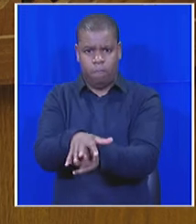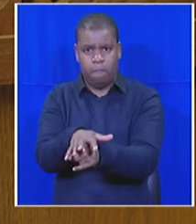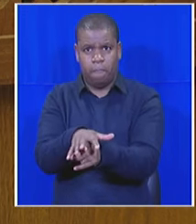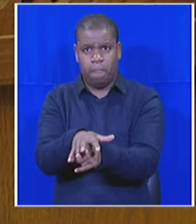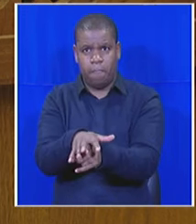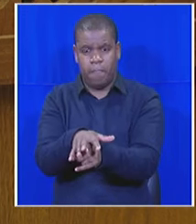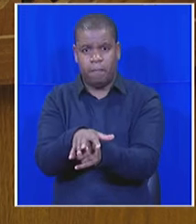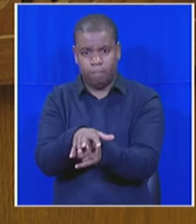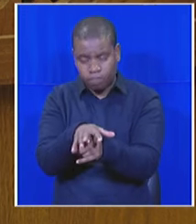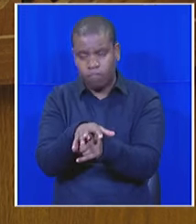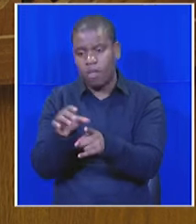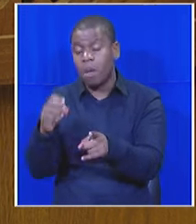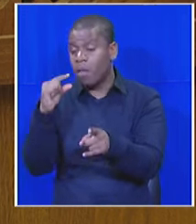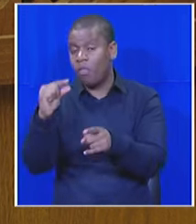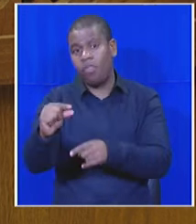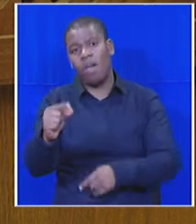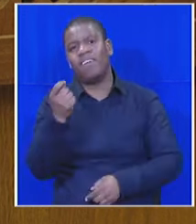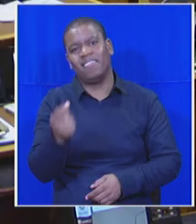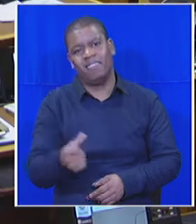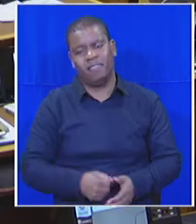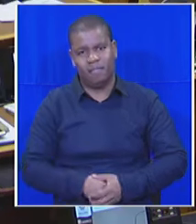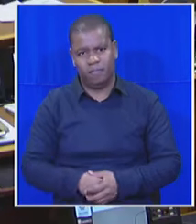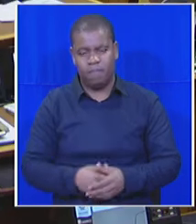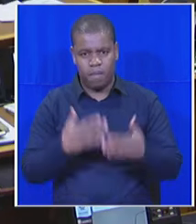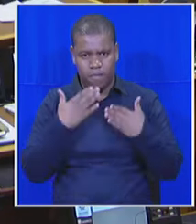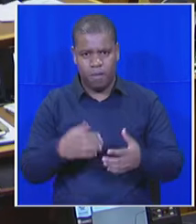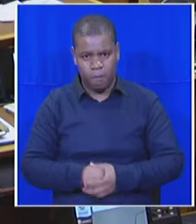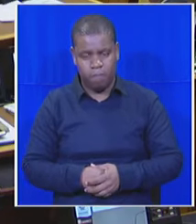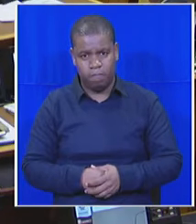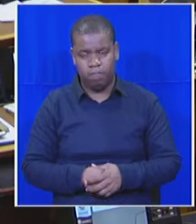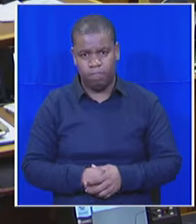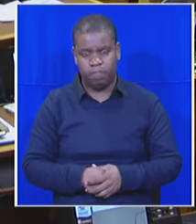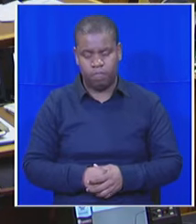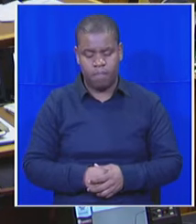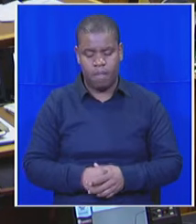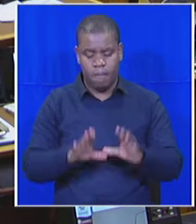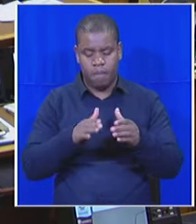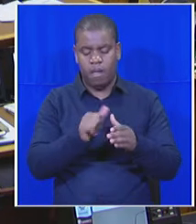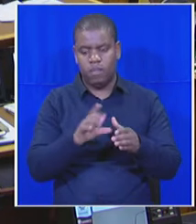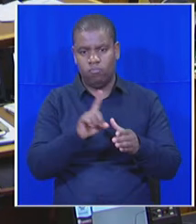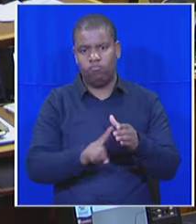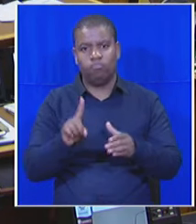not funding it properly. I thank you. Thank you. ANC.